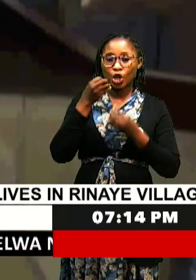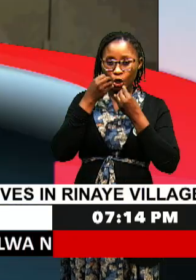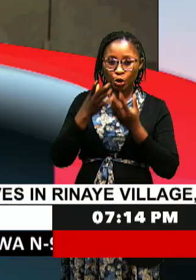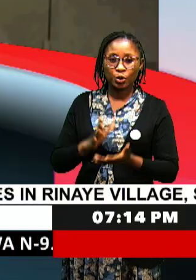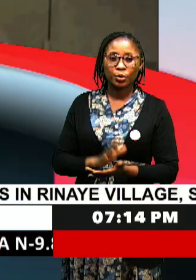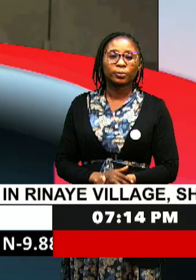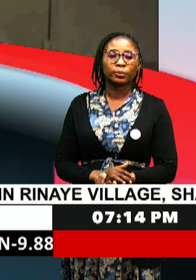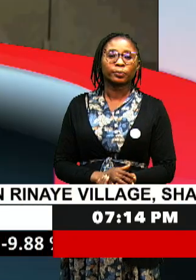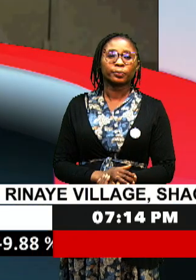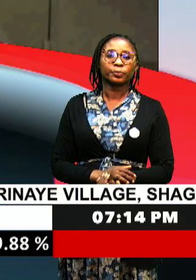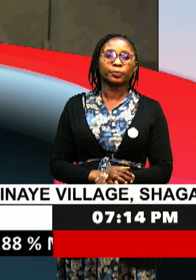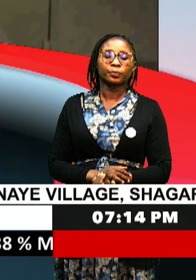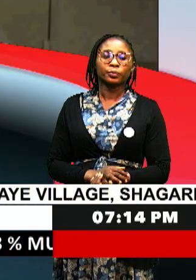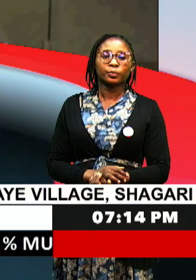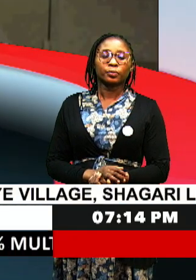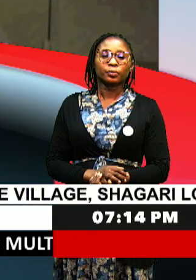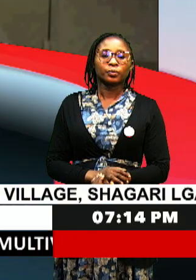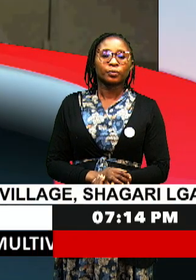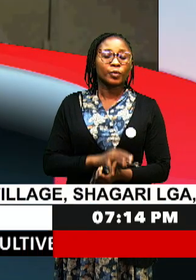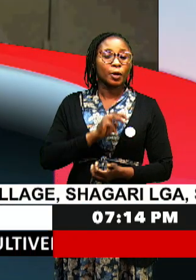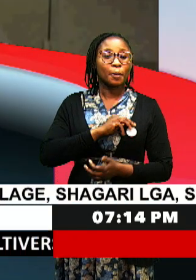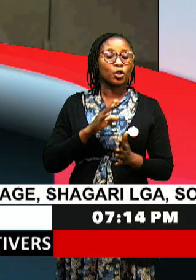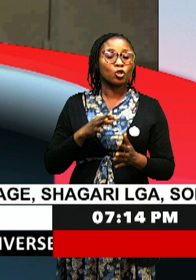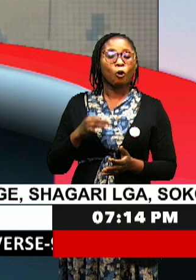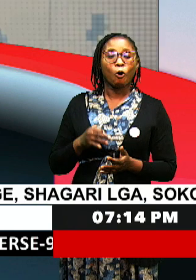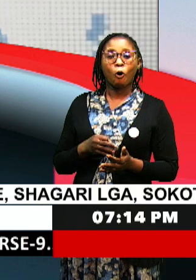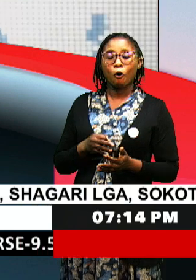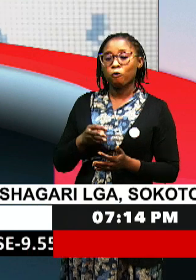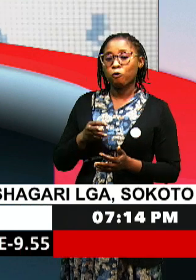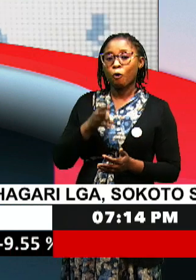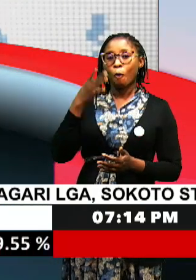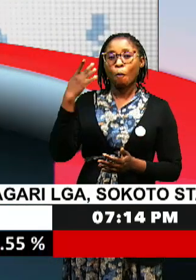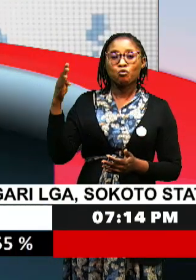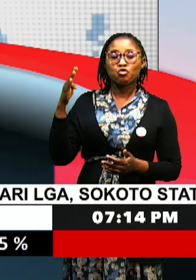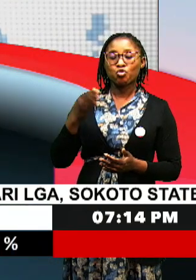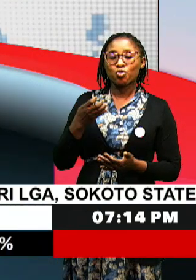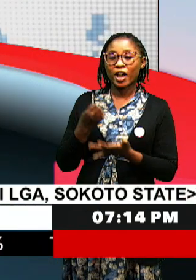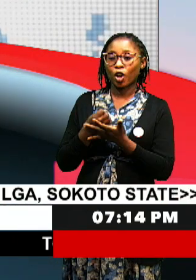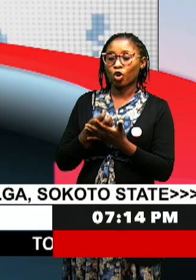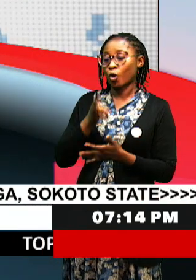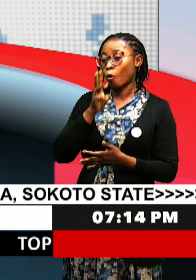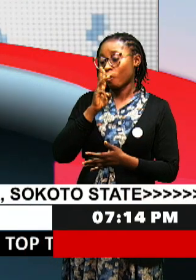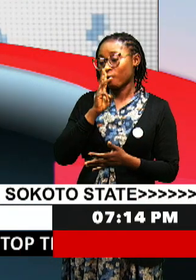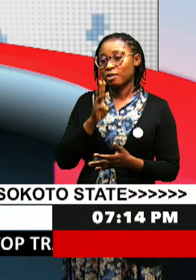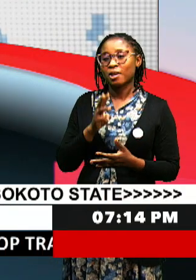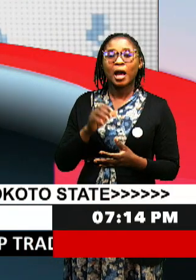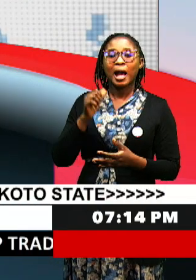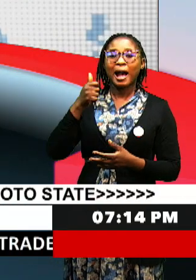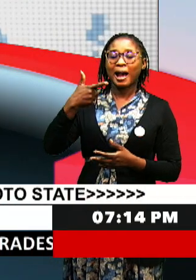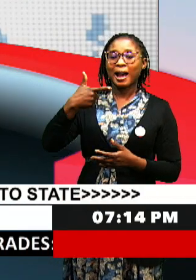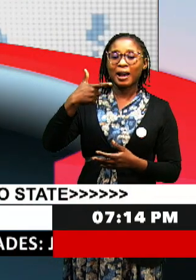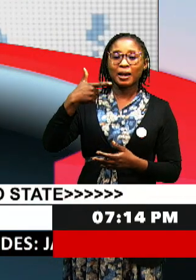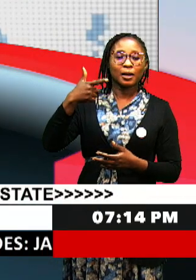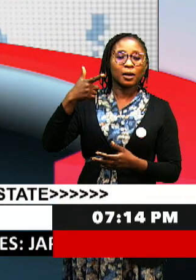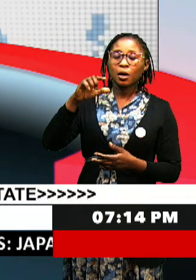News. The Minister of Marine and Blue Economy, Adegboyega Oyetola, will lead Nigeria's delegation to the